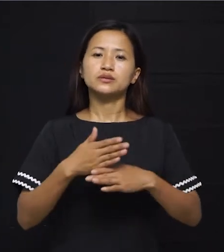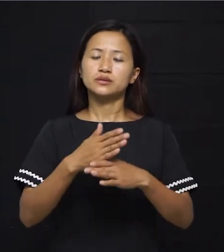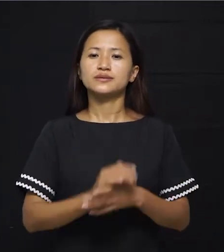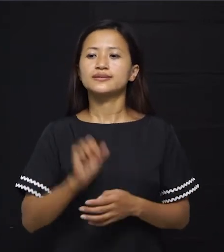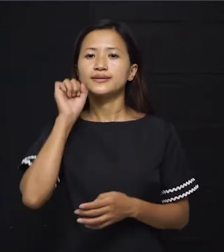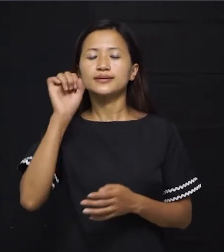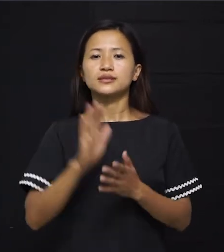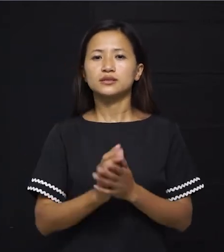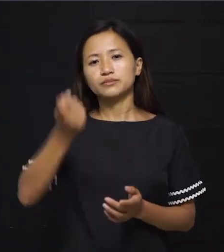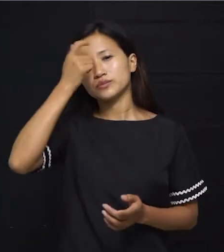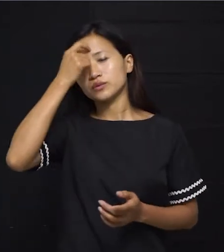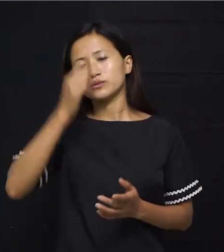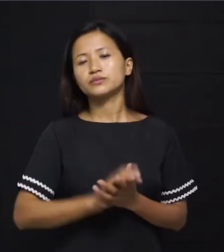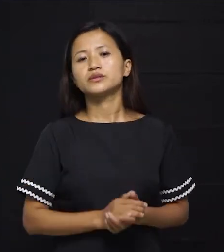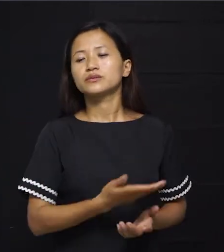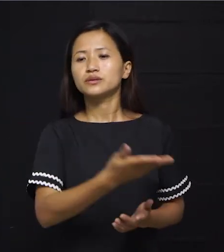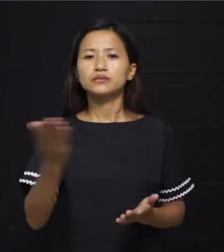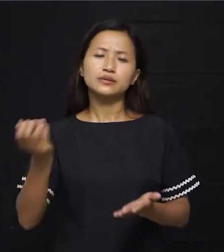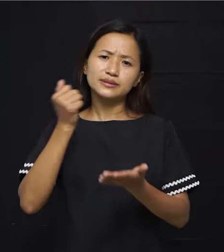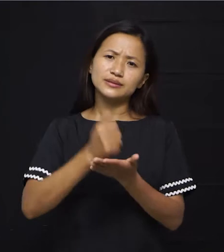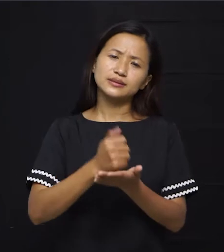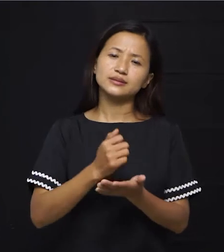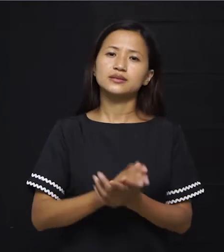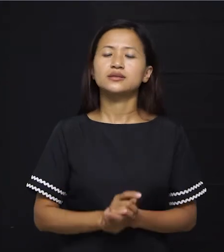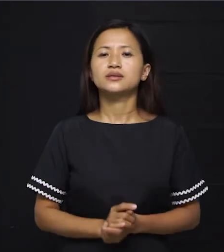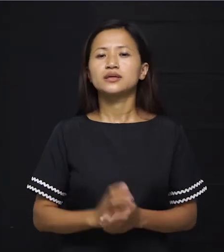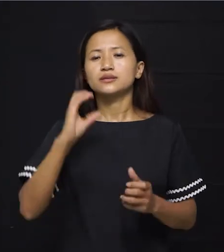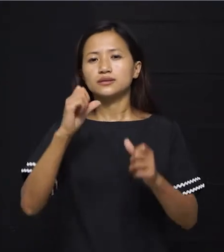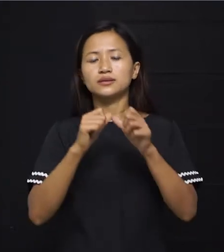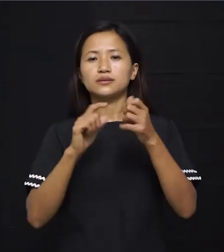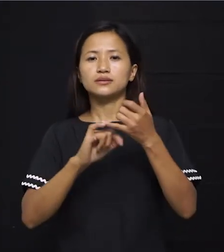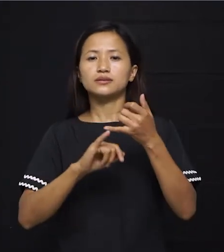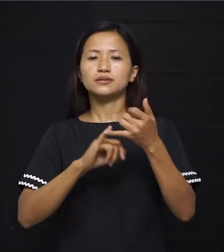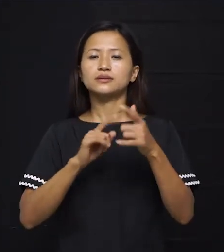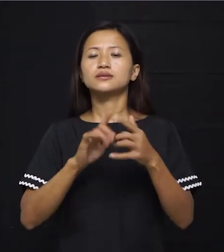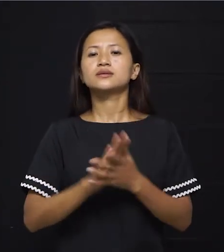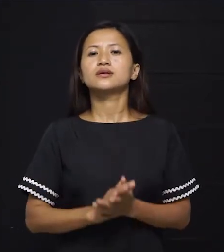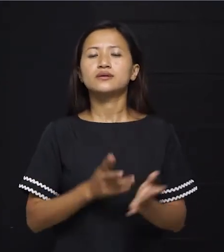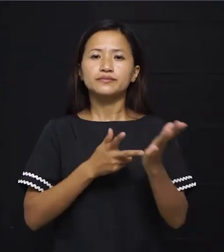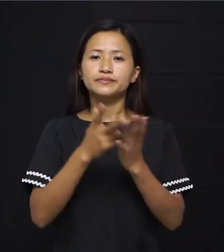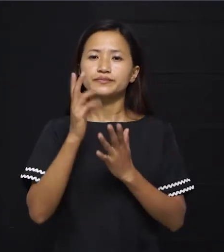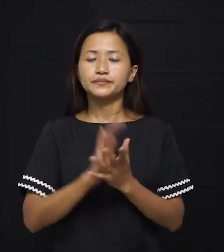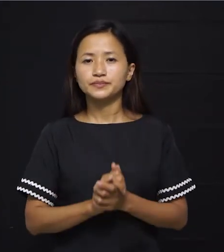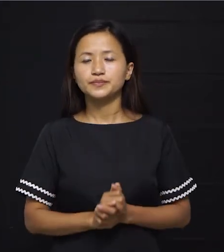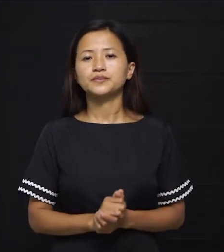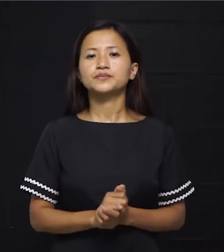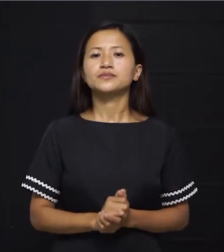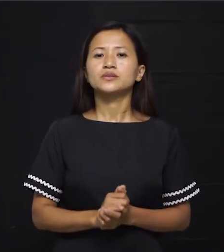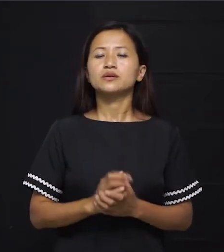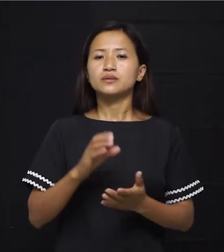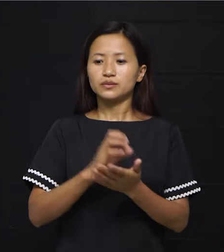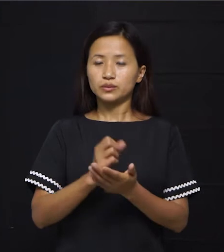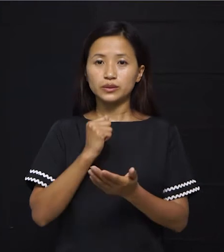problem. Now, they were decided that they will have a case, okay? In villages, as I've told you, the